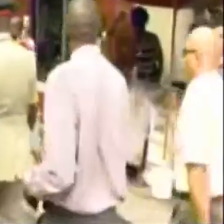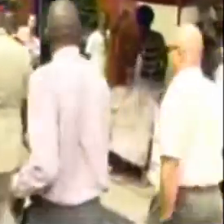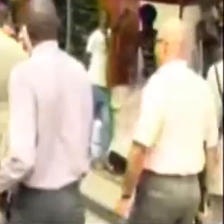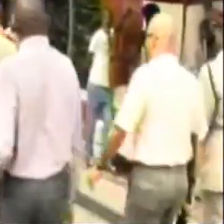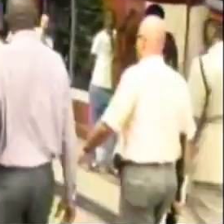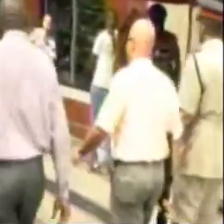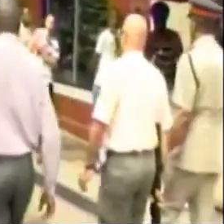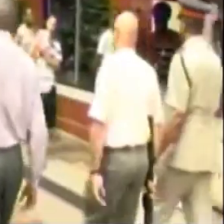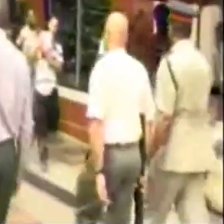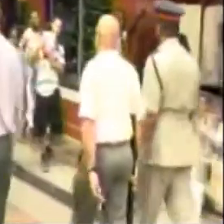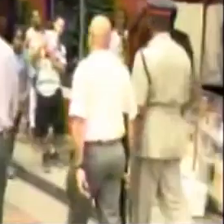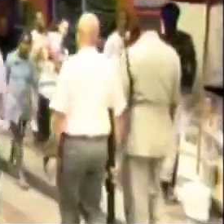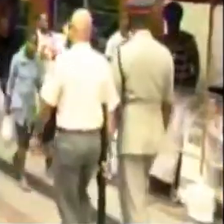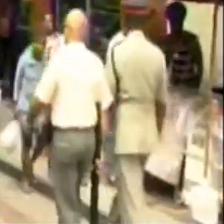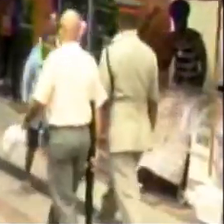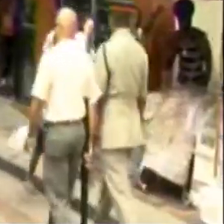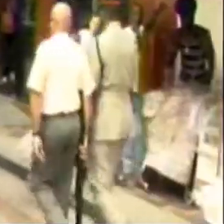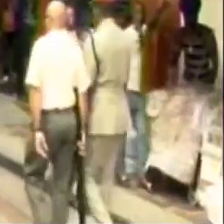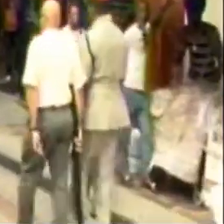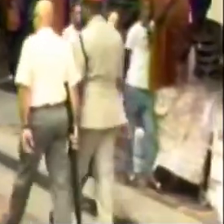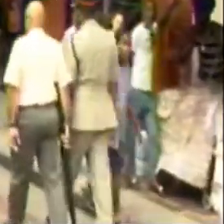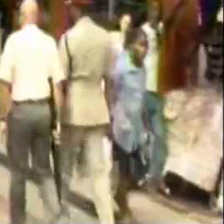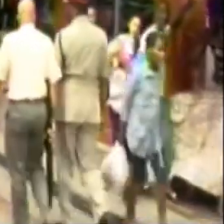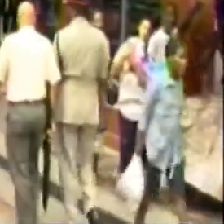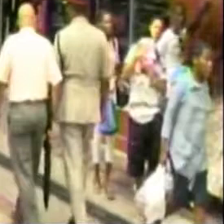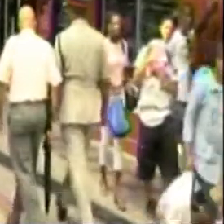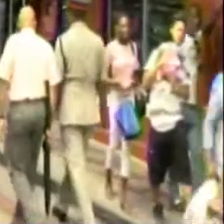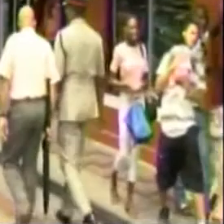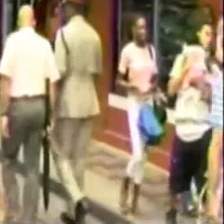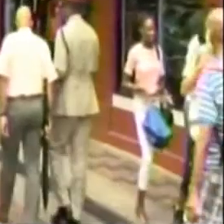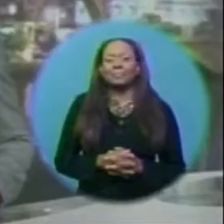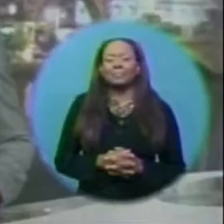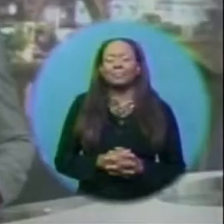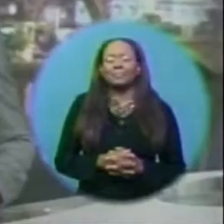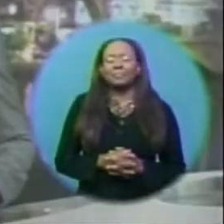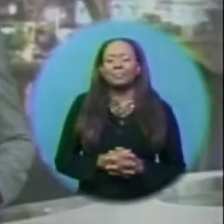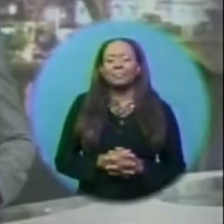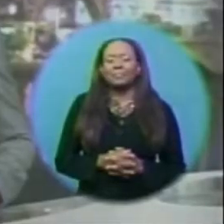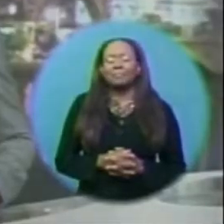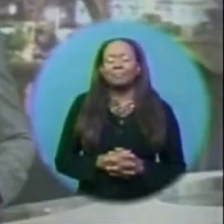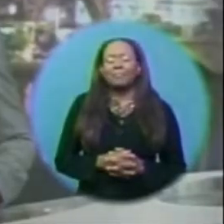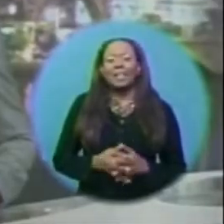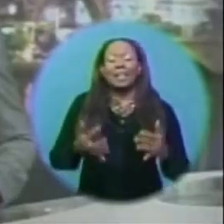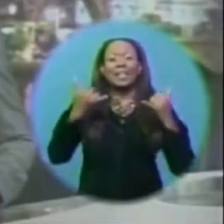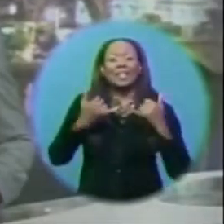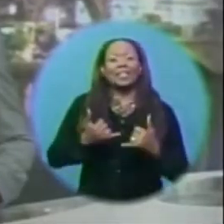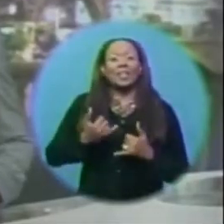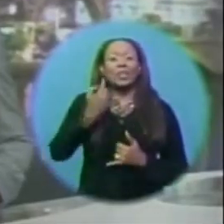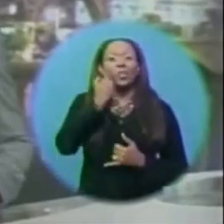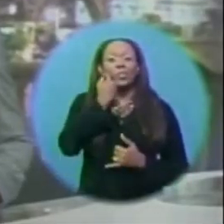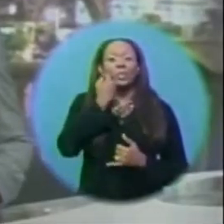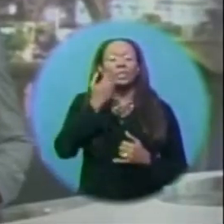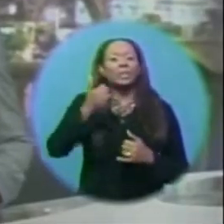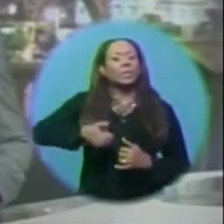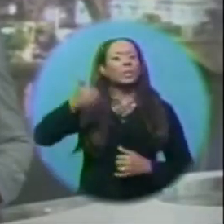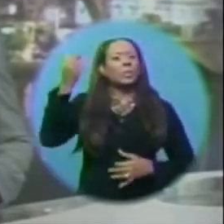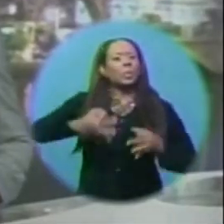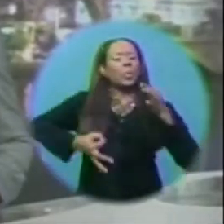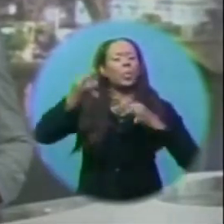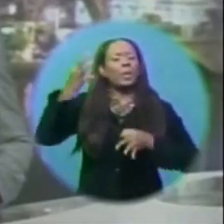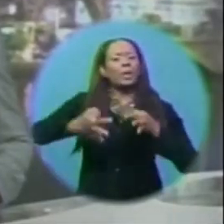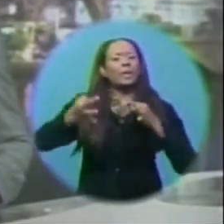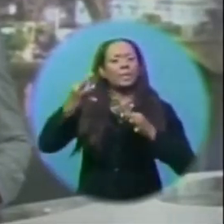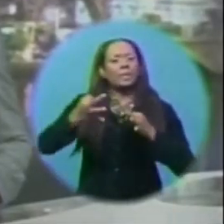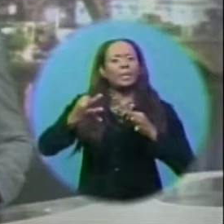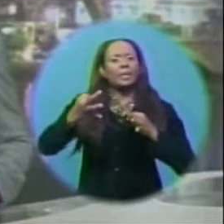is done right. Sharika Griffith, CBC News. Thanks, Sharika. Well, the latest High Court ruling regarding the